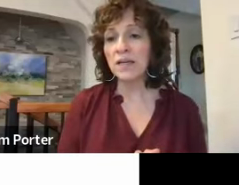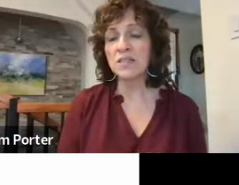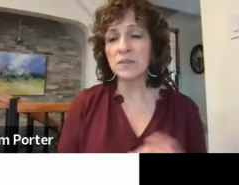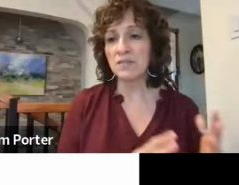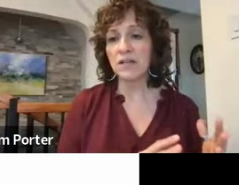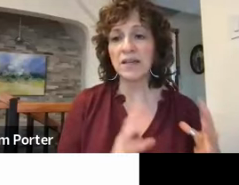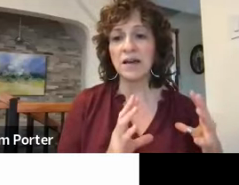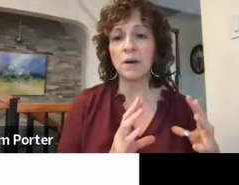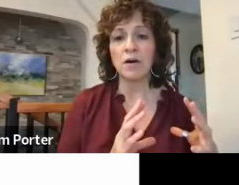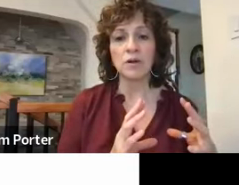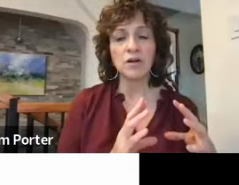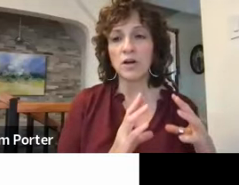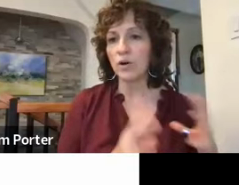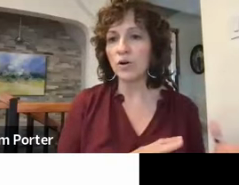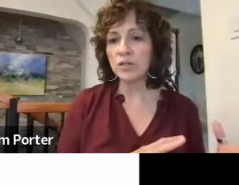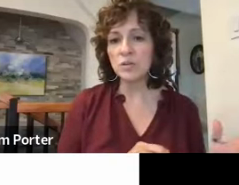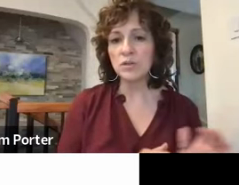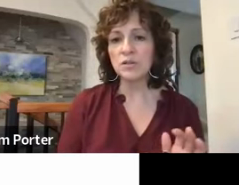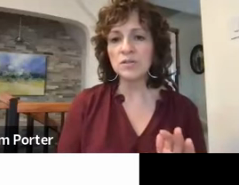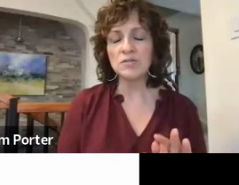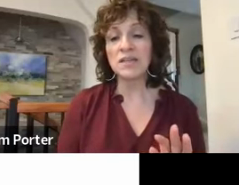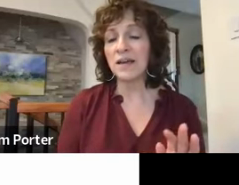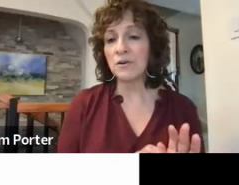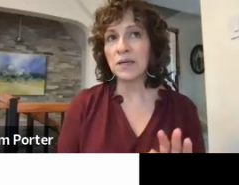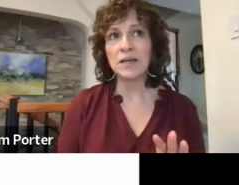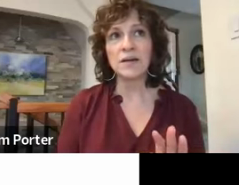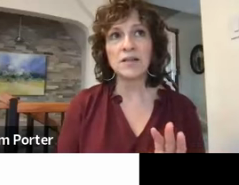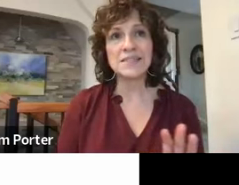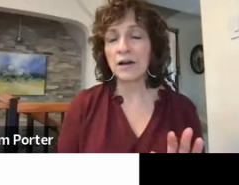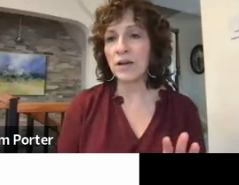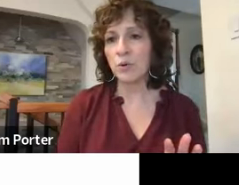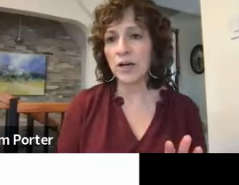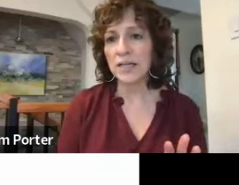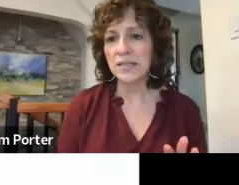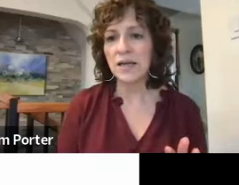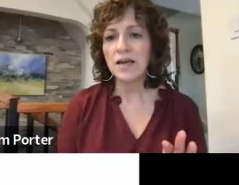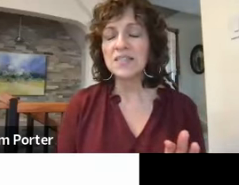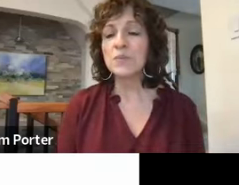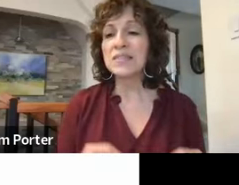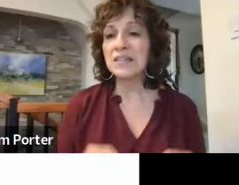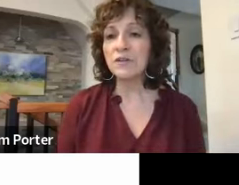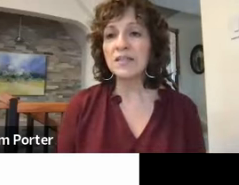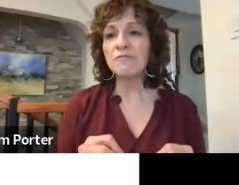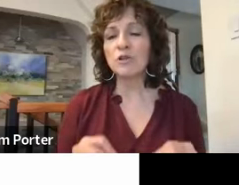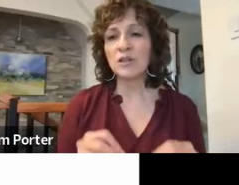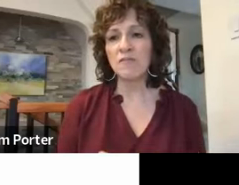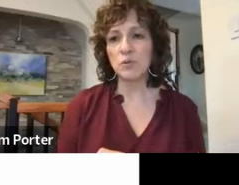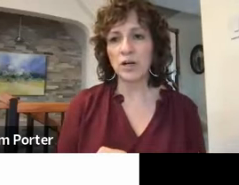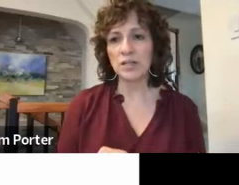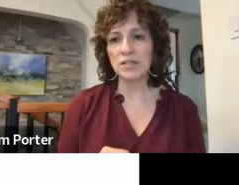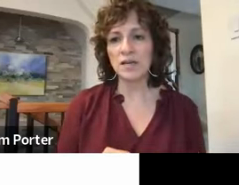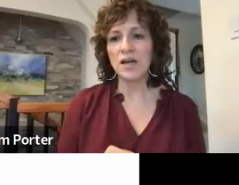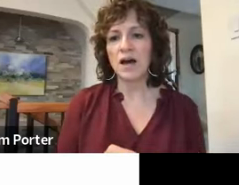one meeting specifically about co-occurring disorders. There's another meeting on Saturday mornings specifically for